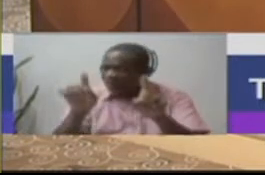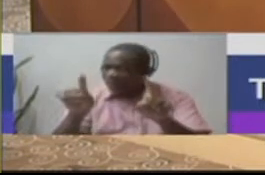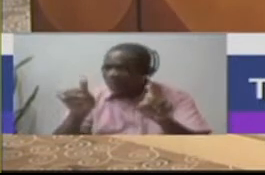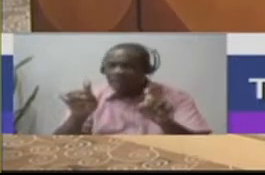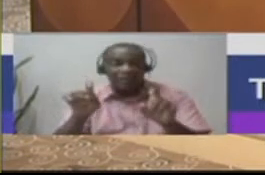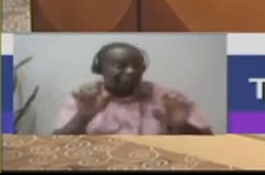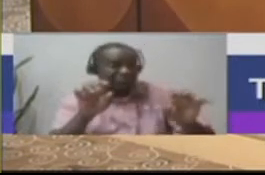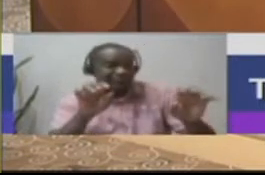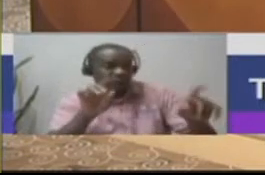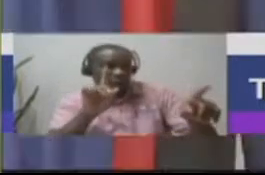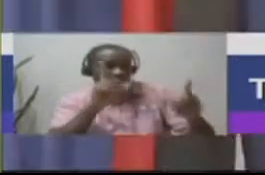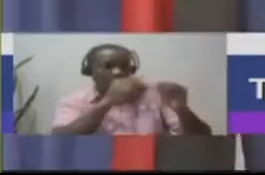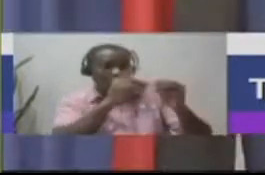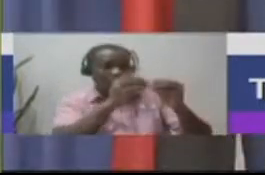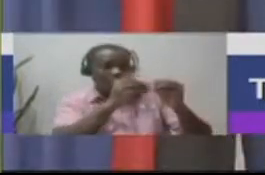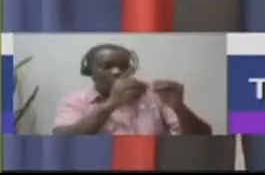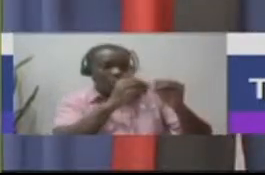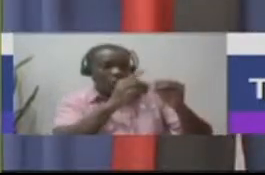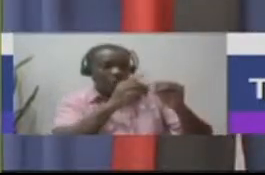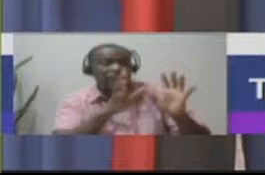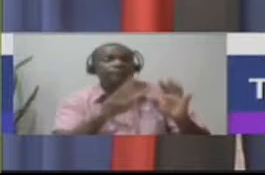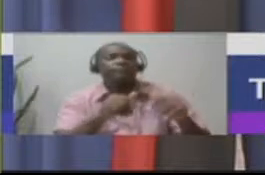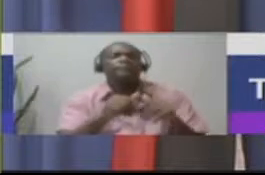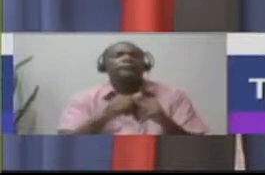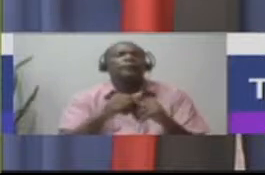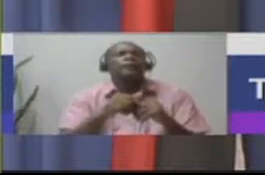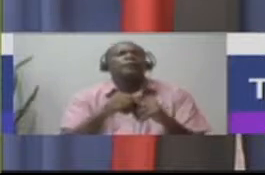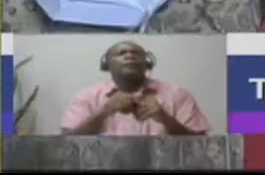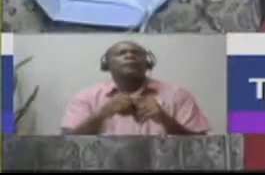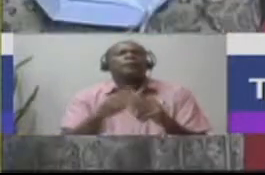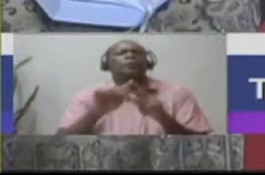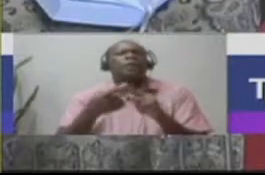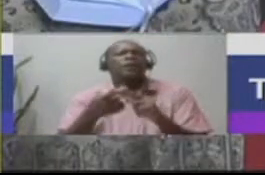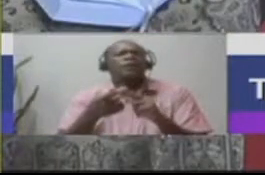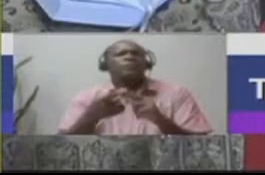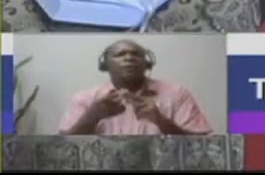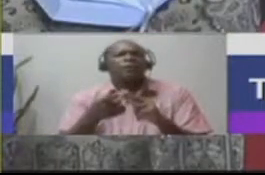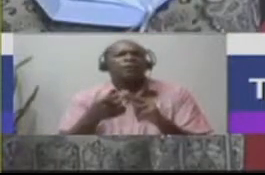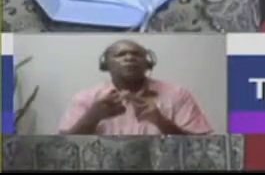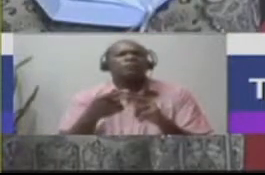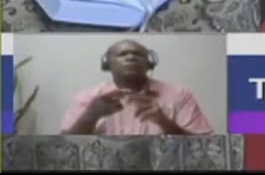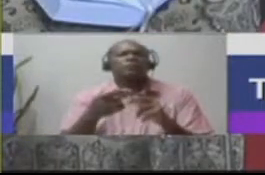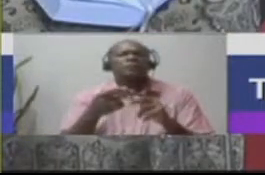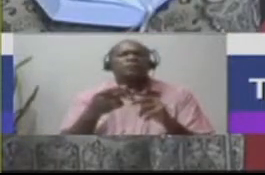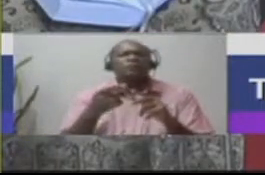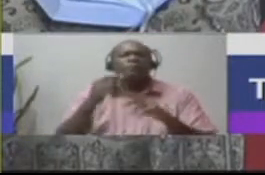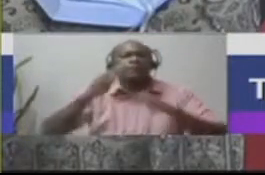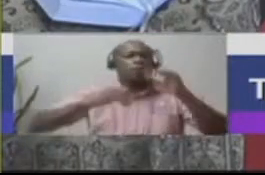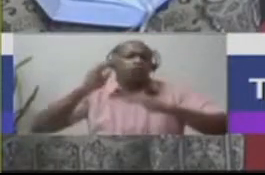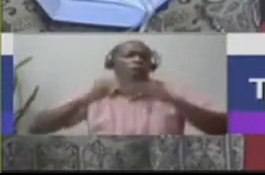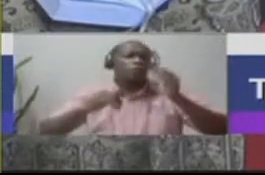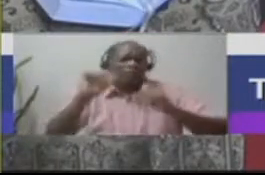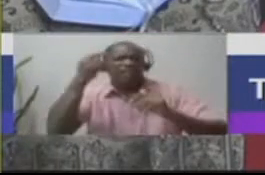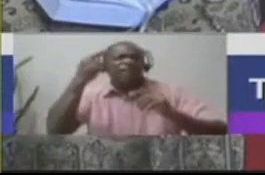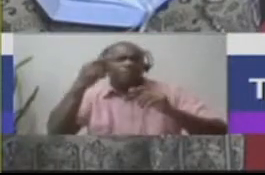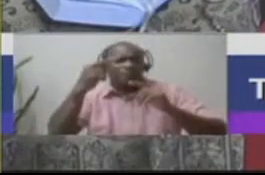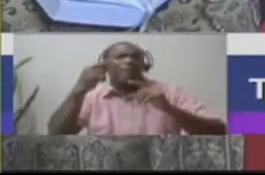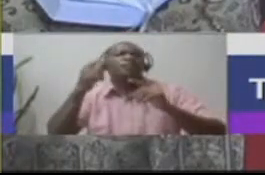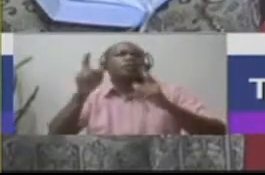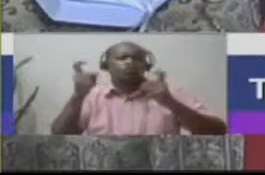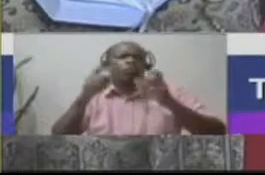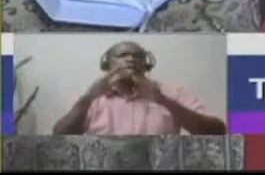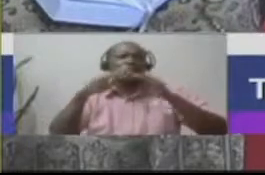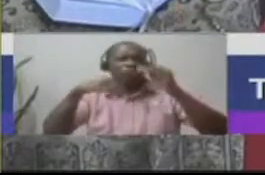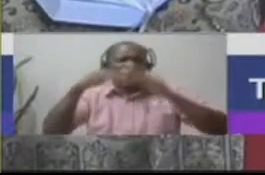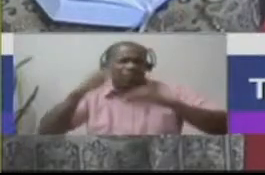Jensen? When we talked about this restart of state construction, the periphery businesses that supported, like the concrete blocks managed for aggregate, will those